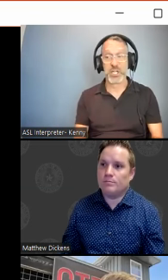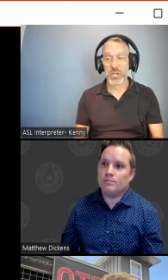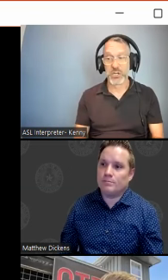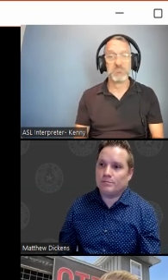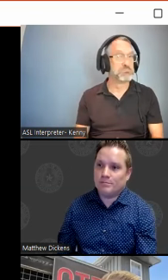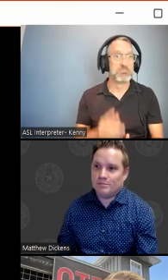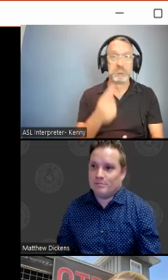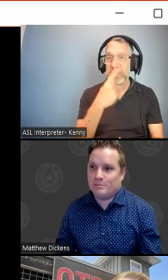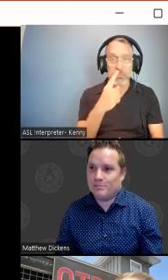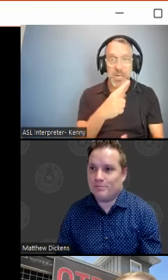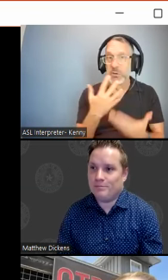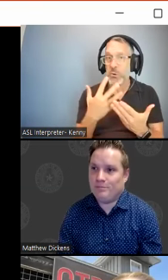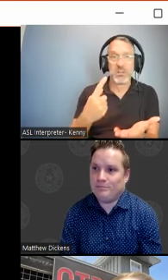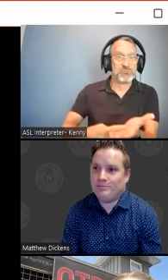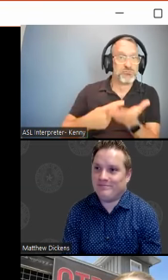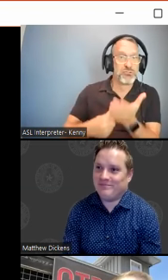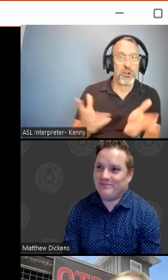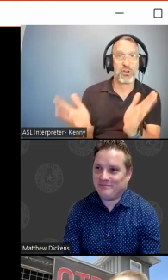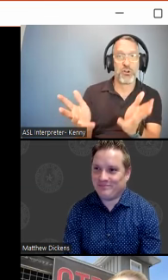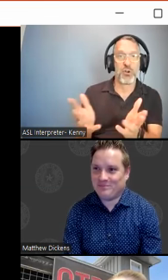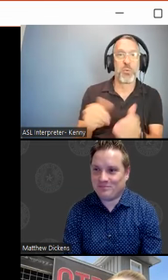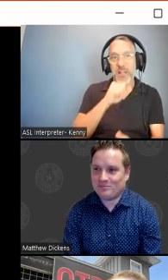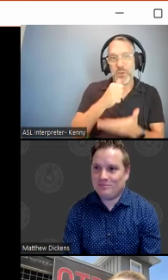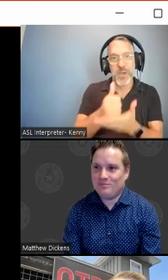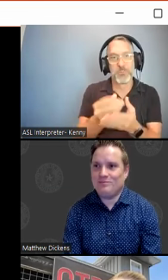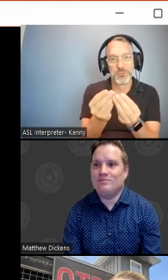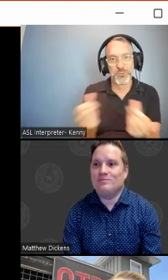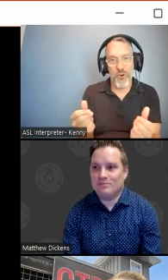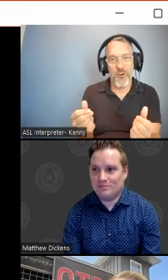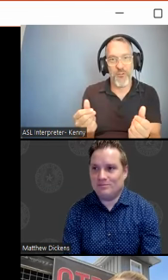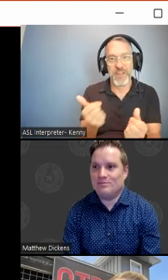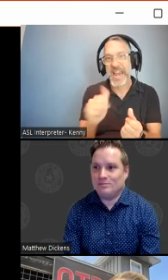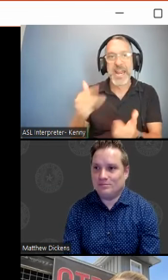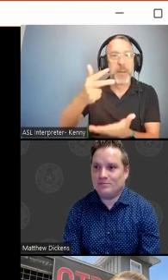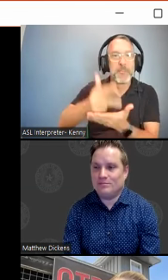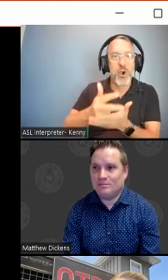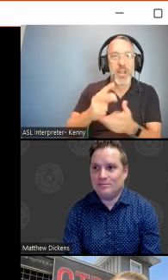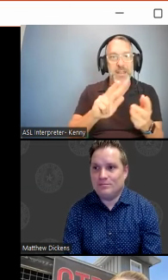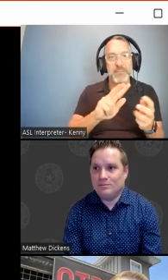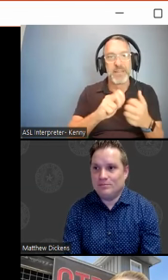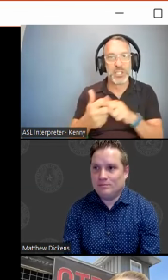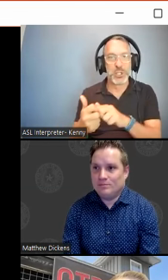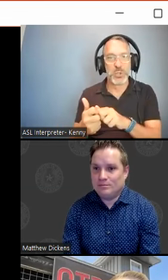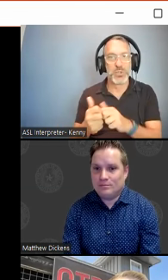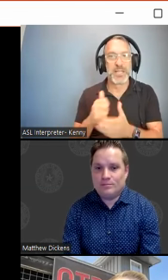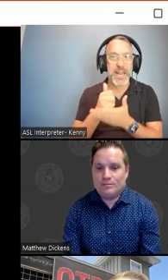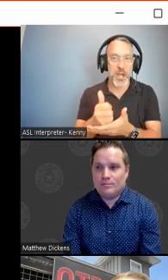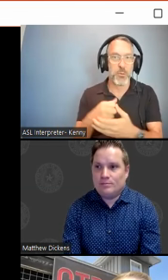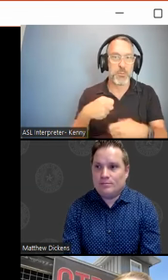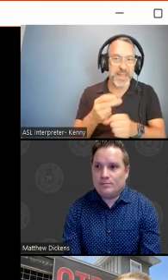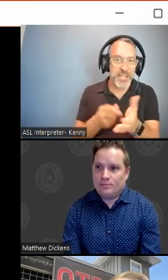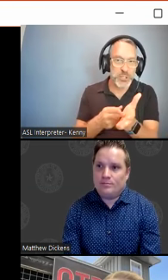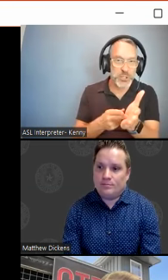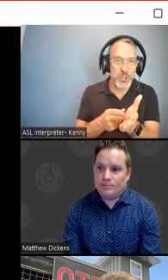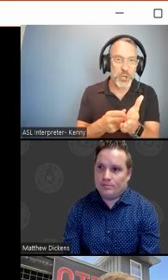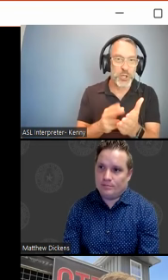happy to talk and we'd love to help solve any parking issues and help with making sure you